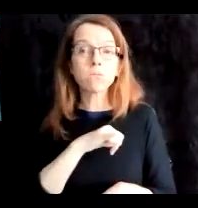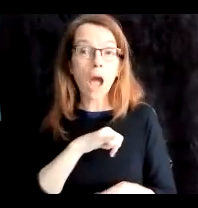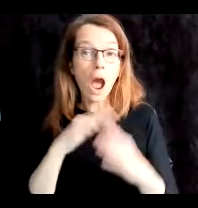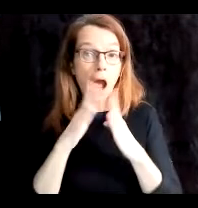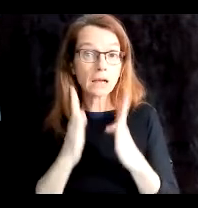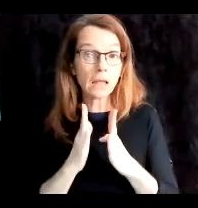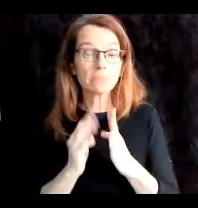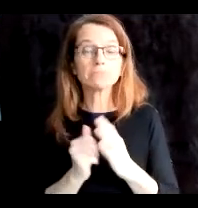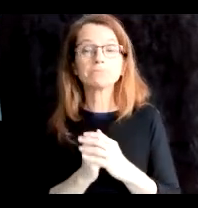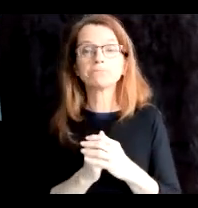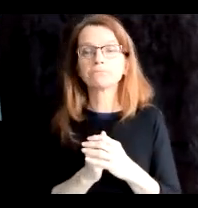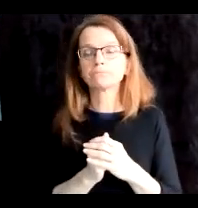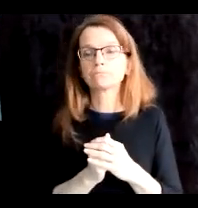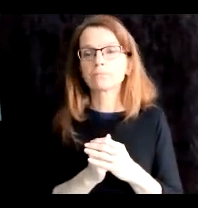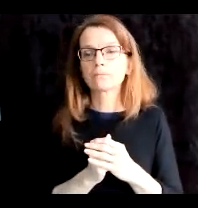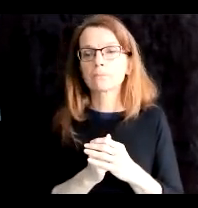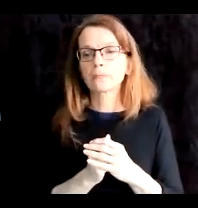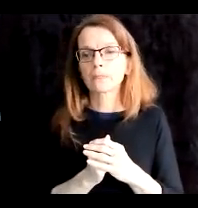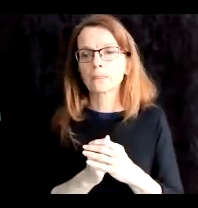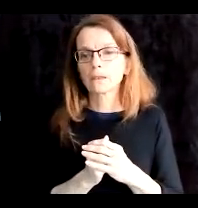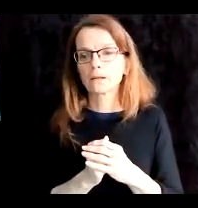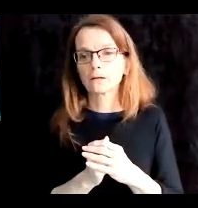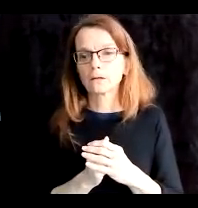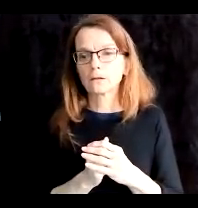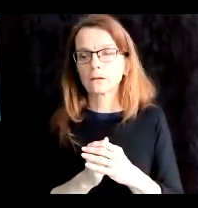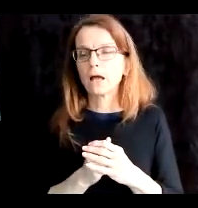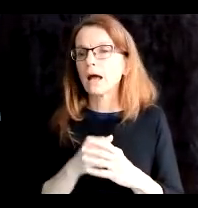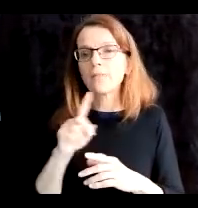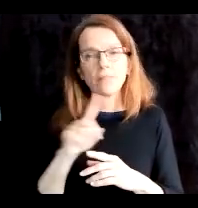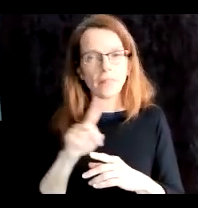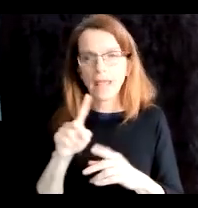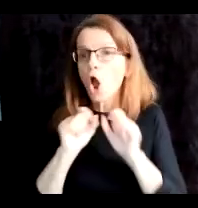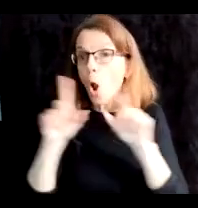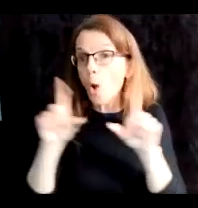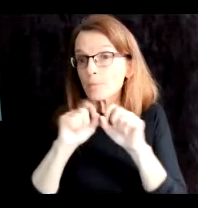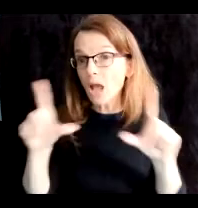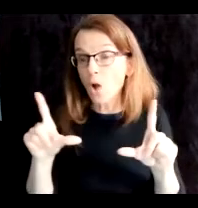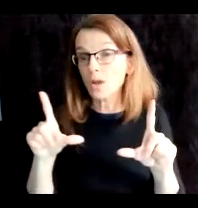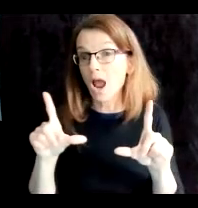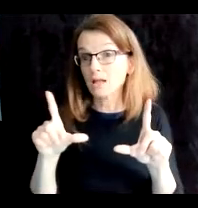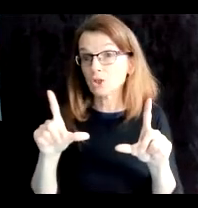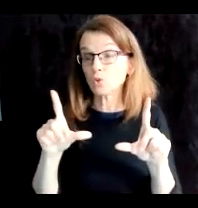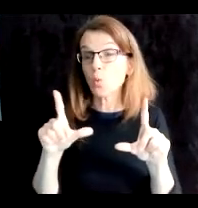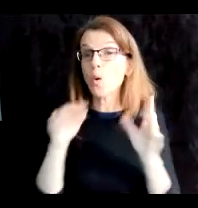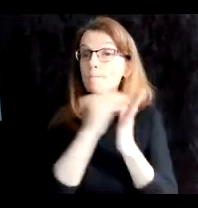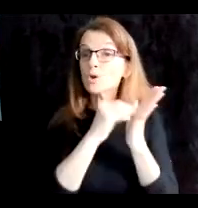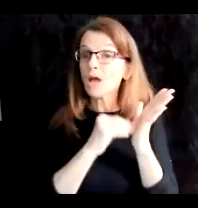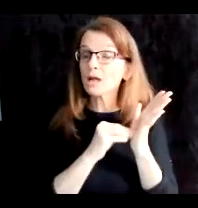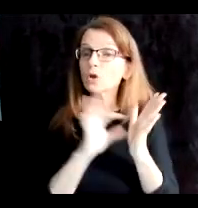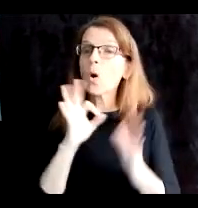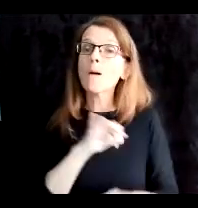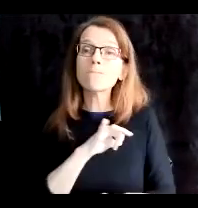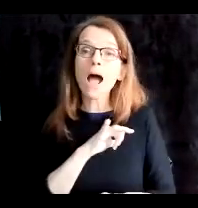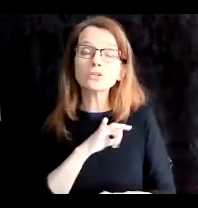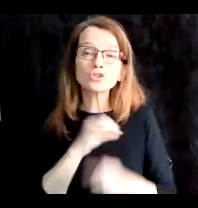many others. Let me say just there are countries in the Balkans trying to fight authoritarian regimes or dictators, if you want.